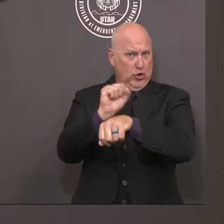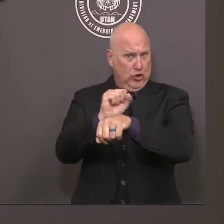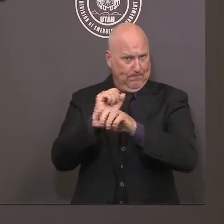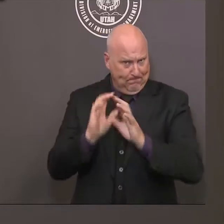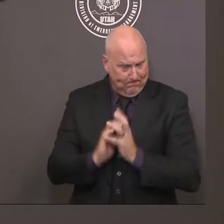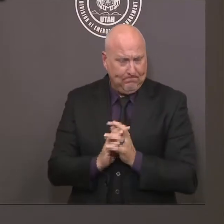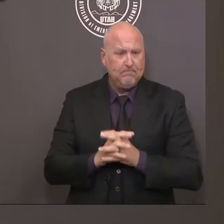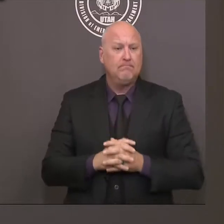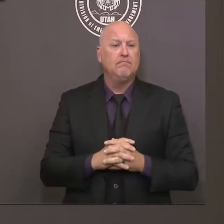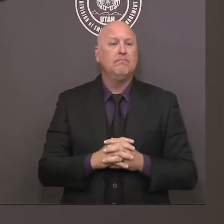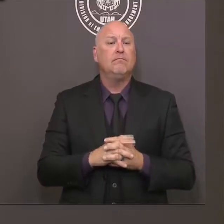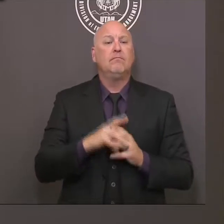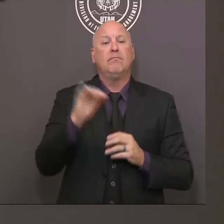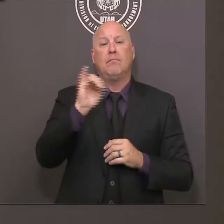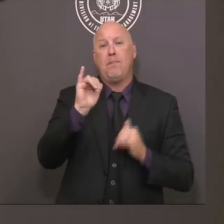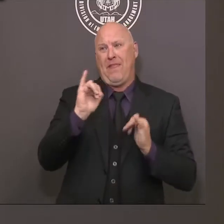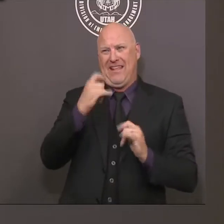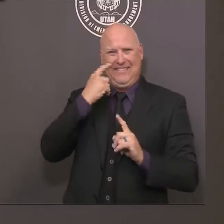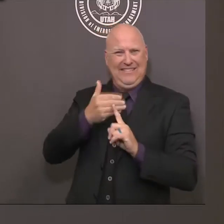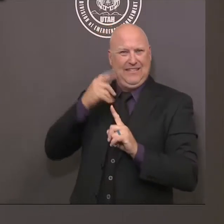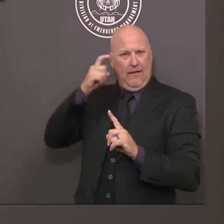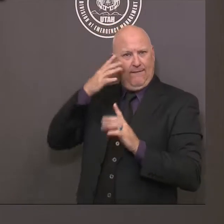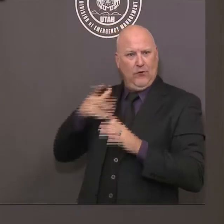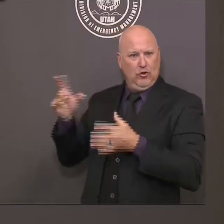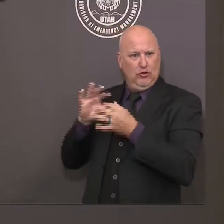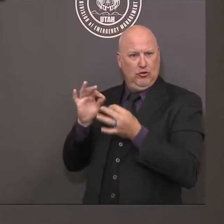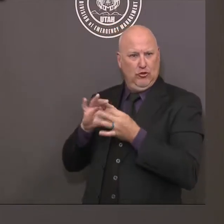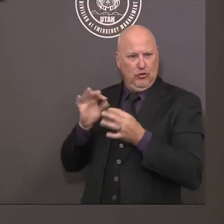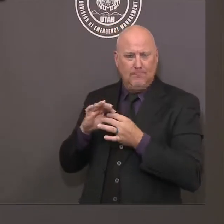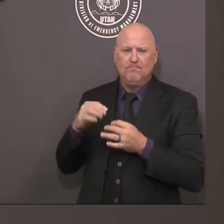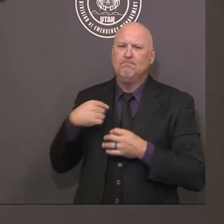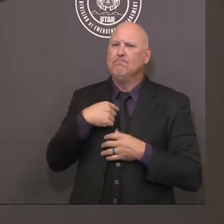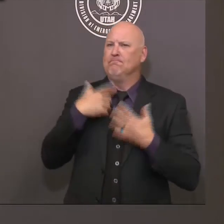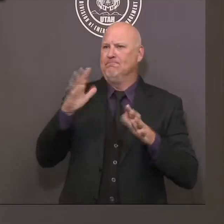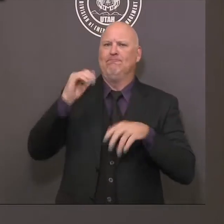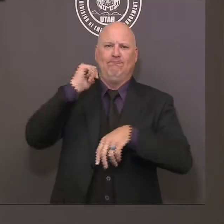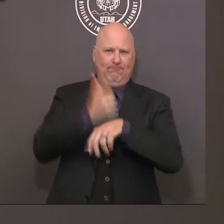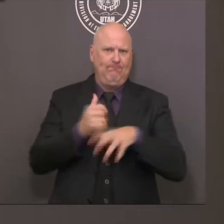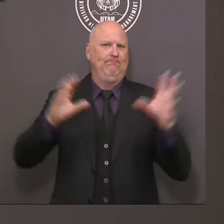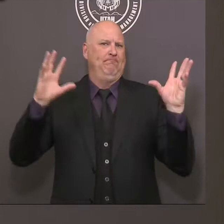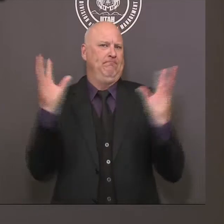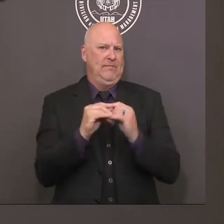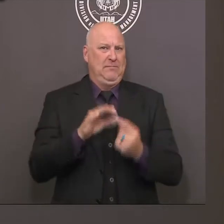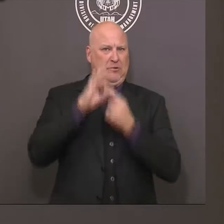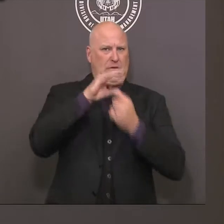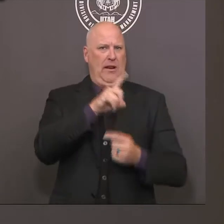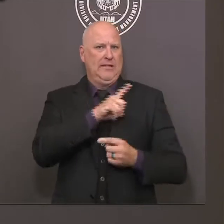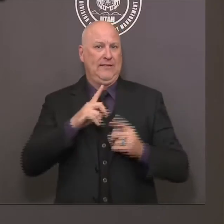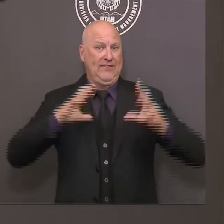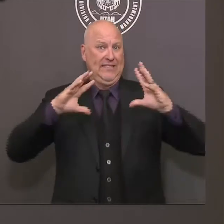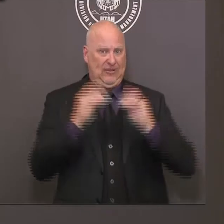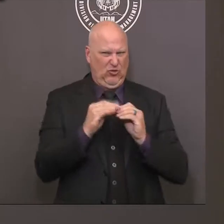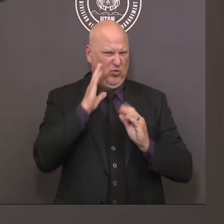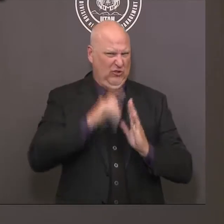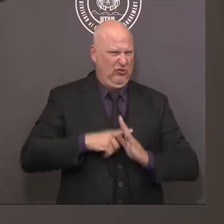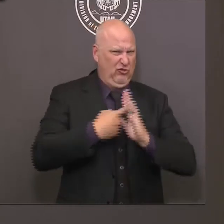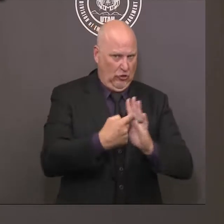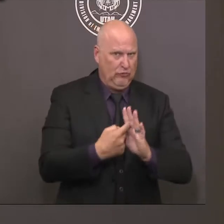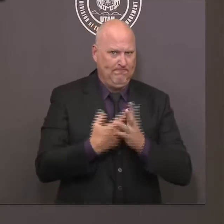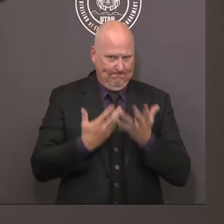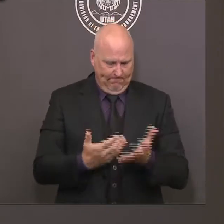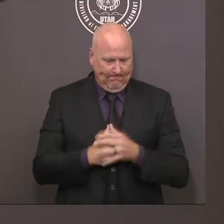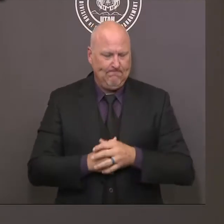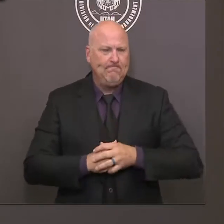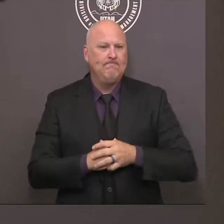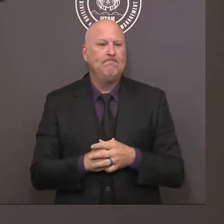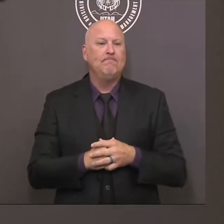to COVID-19. One of the bills that I'm excited for us to be talking about and pass later this week, hopefully, is